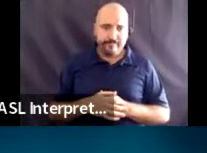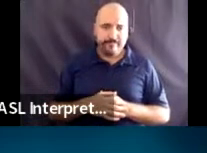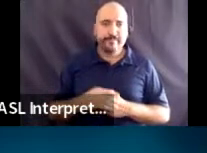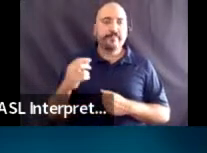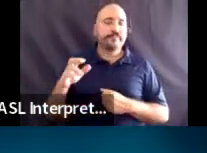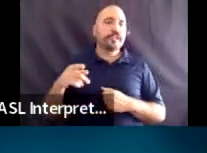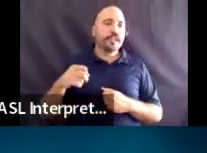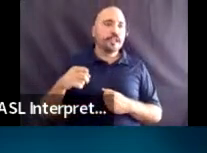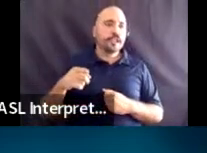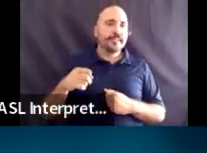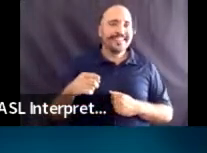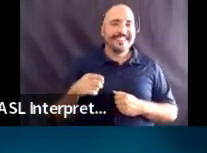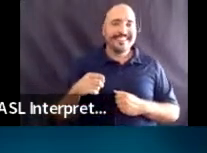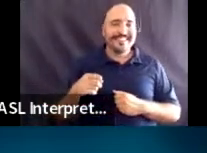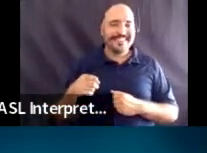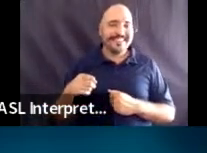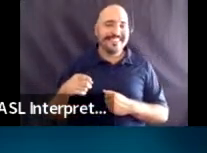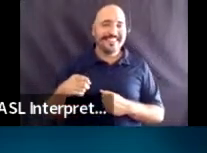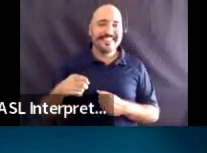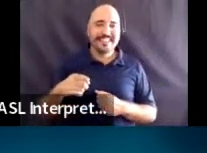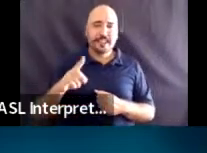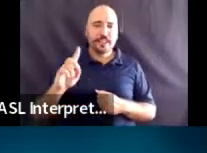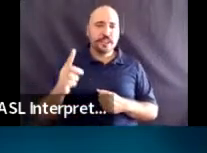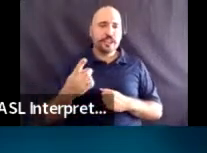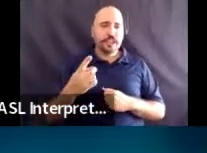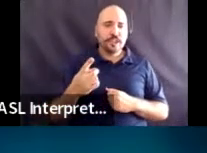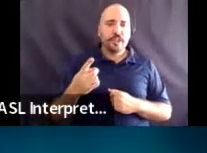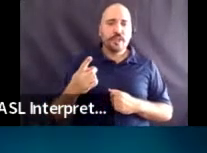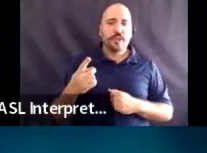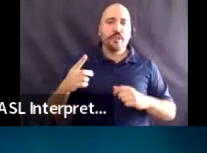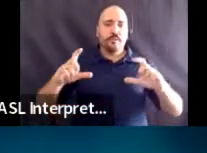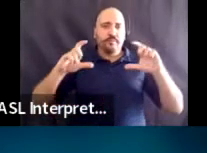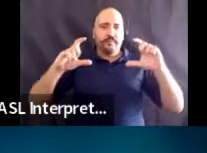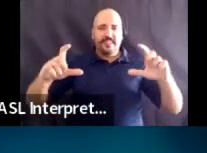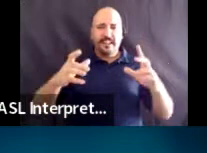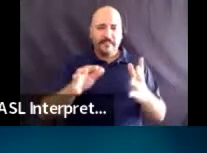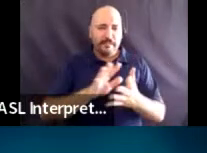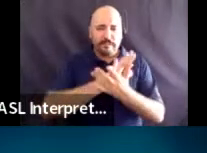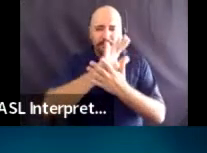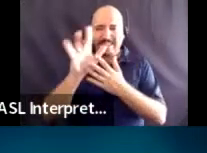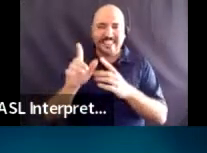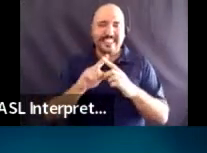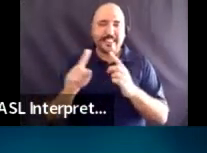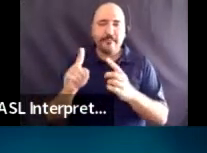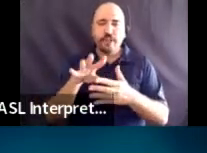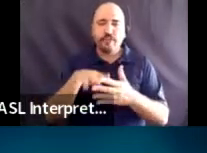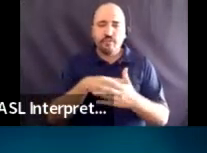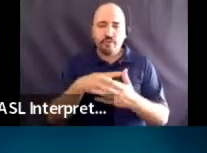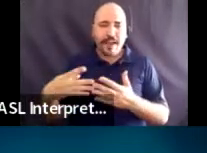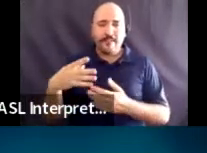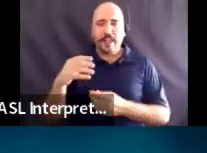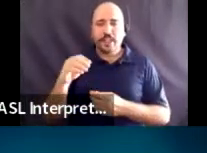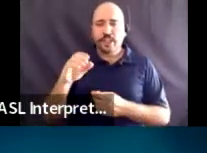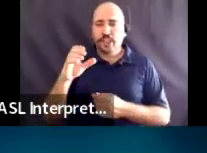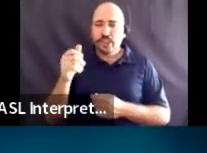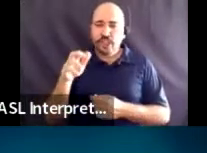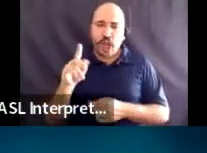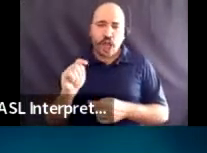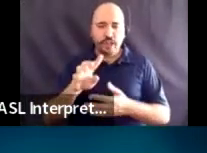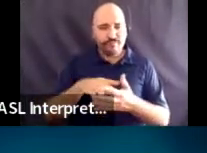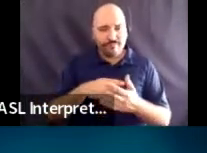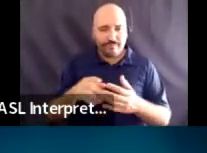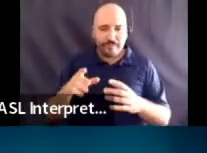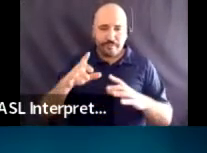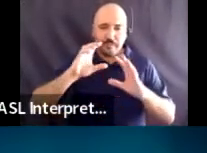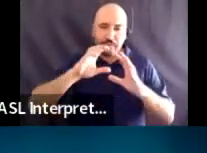Yes, it's just an array of graphs and charts grouped together over